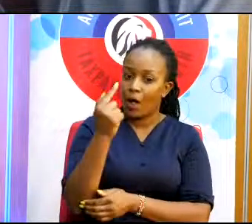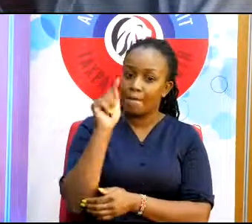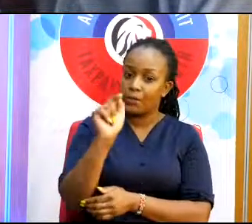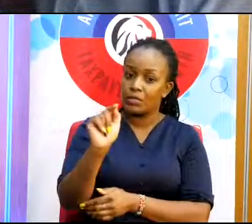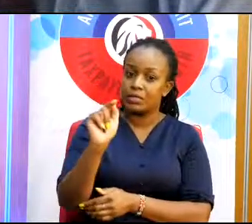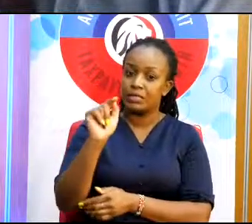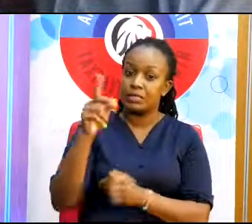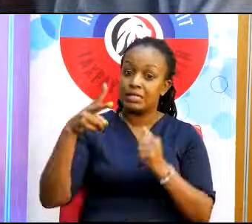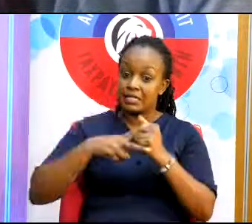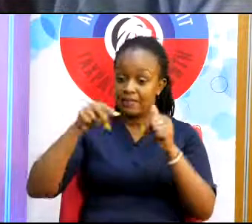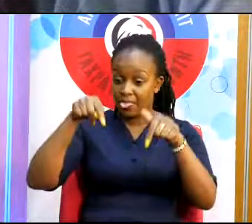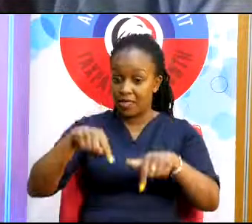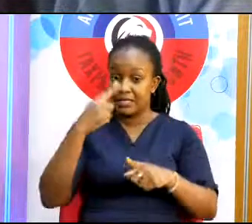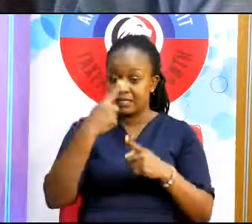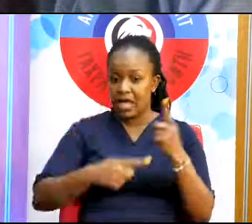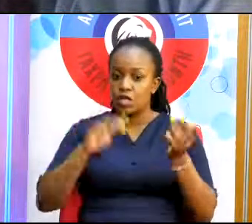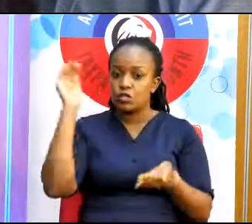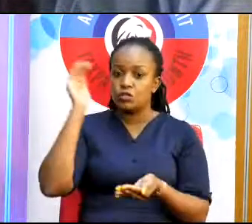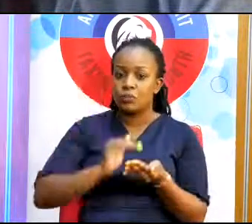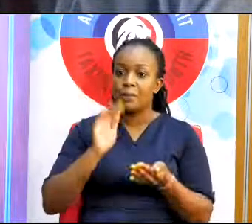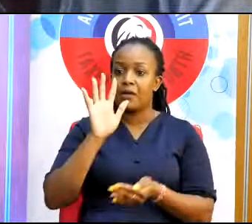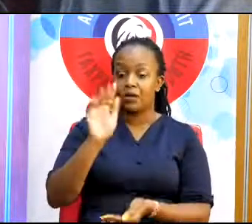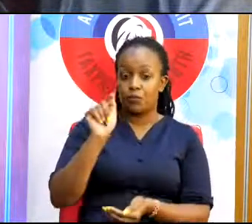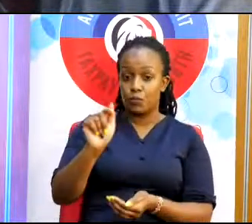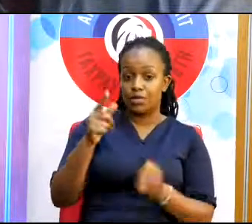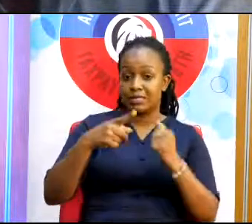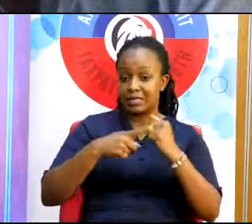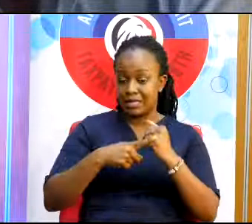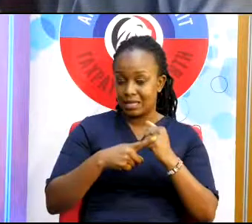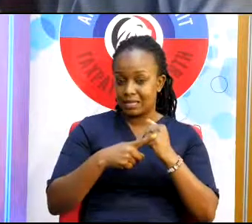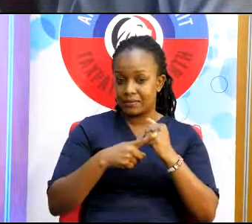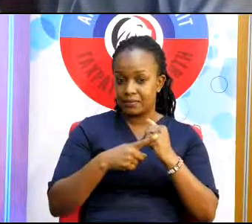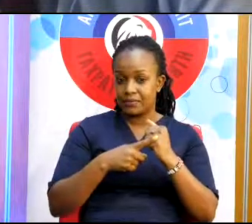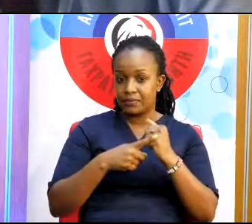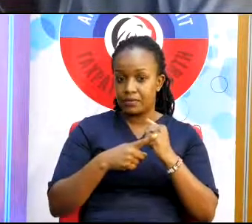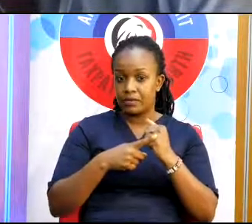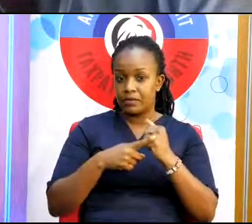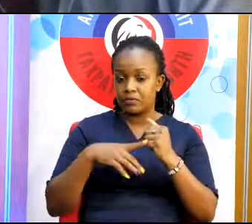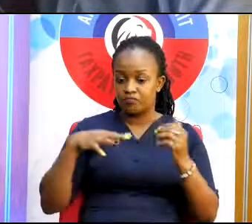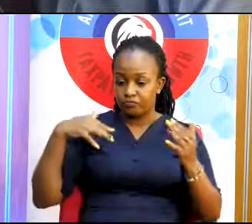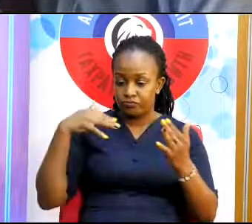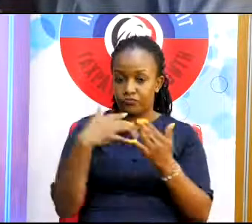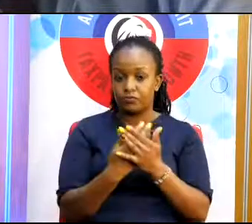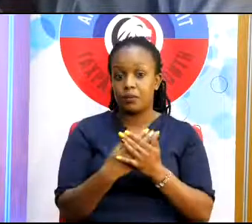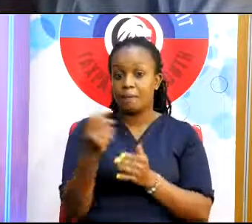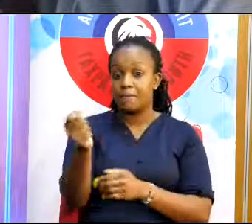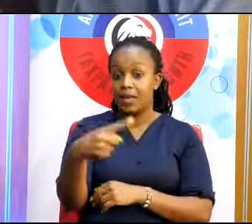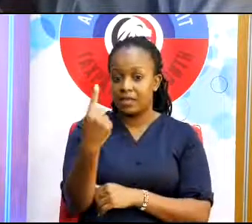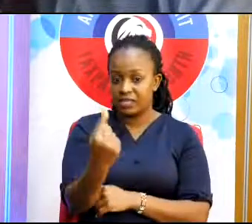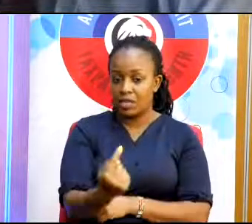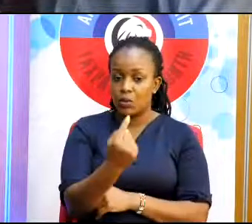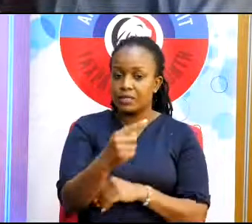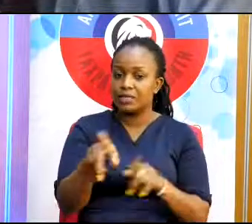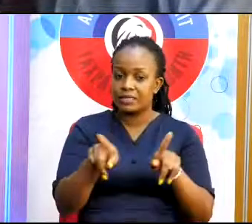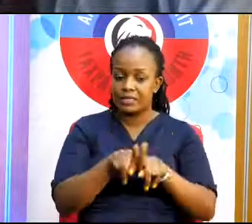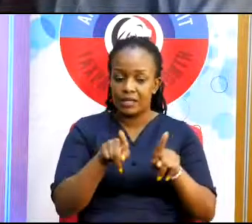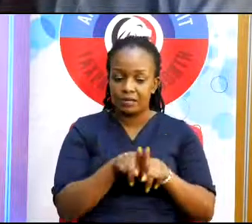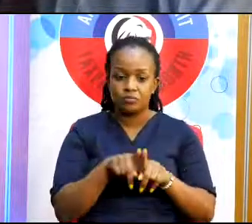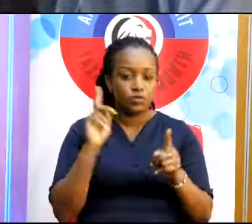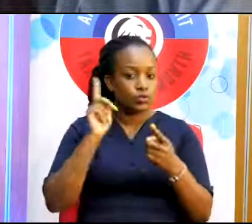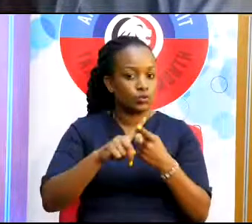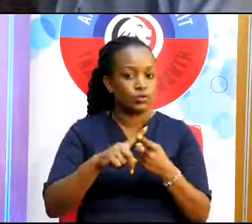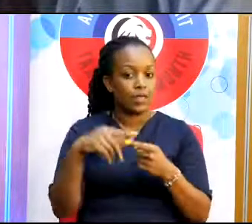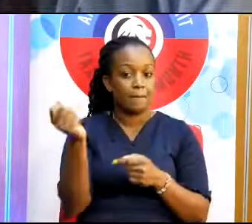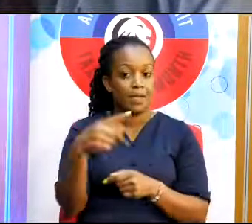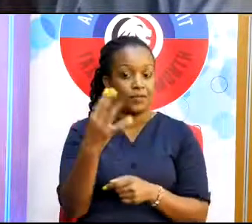by 5.6 percentage points since January, at the start of all the lockdowns in March.